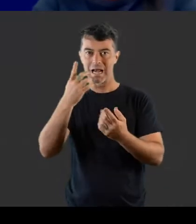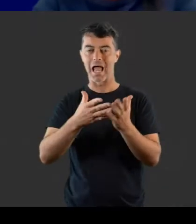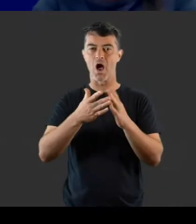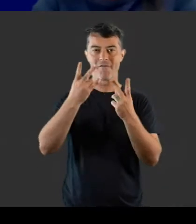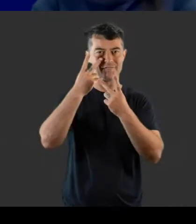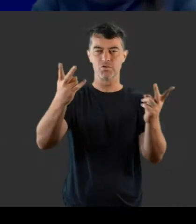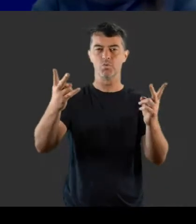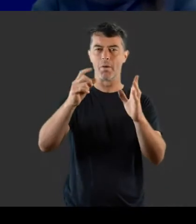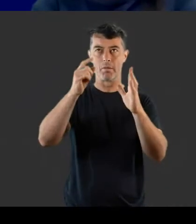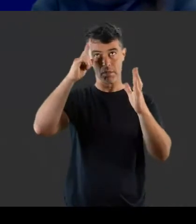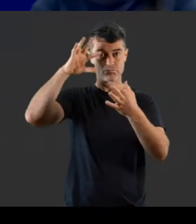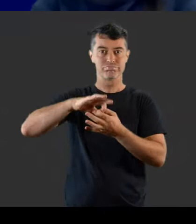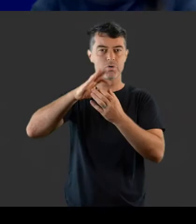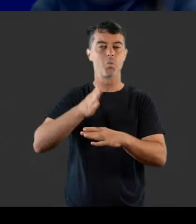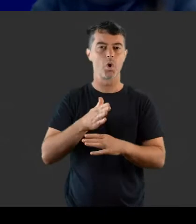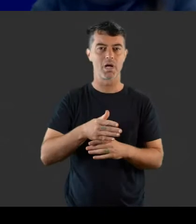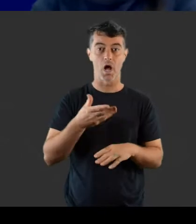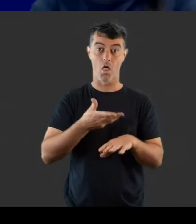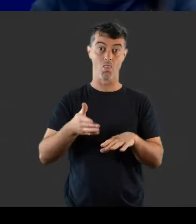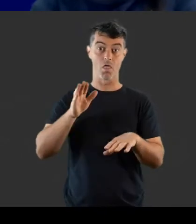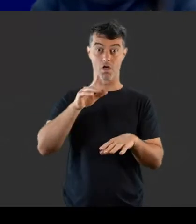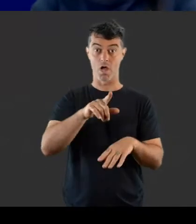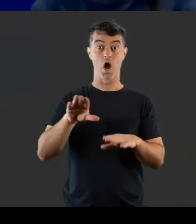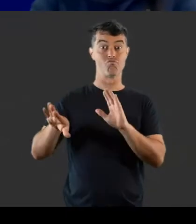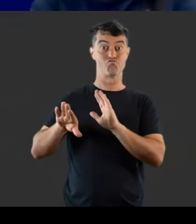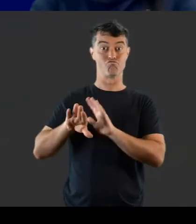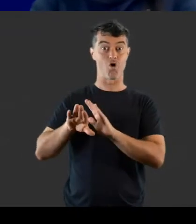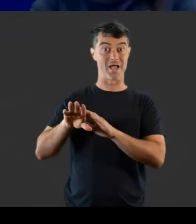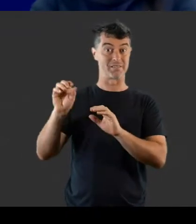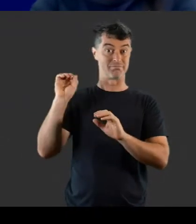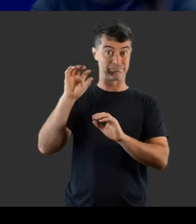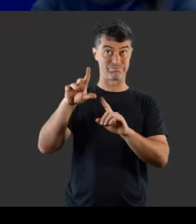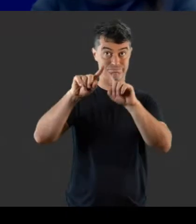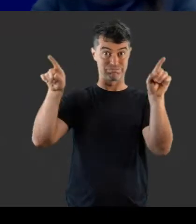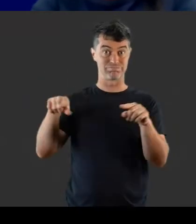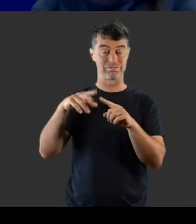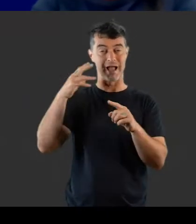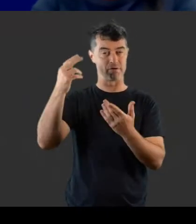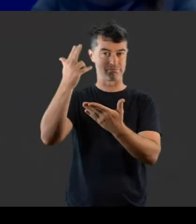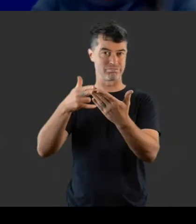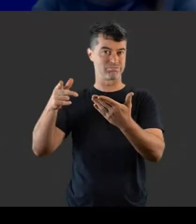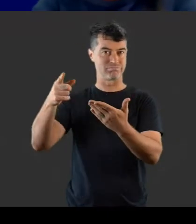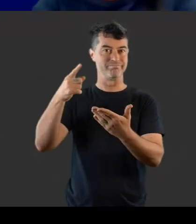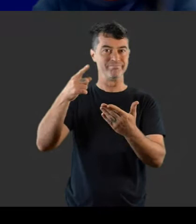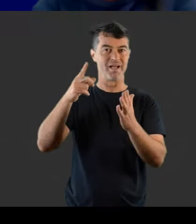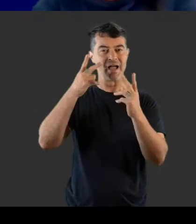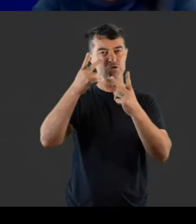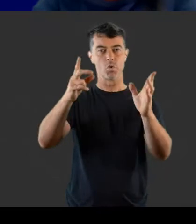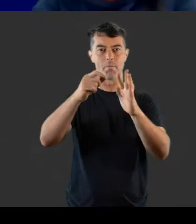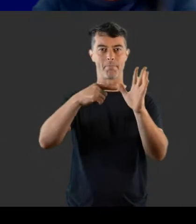visual pathway typically works. On the right-hand side of the slide, there is a diagram of the visual